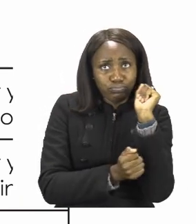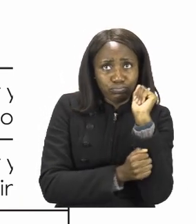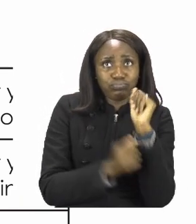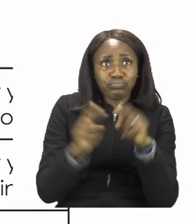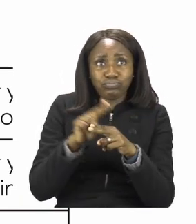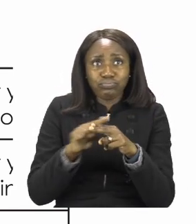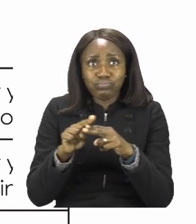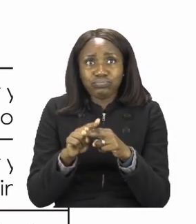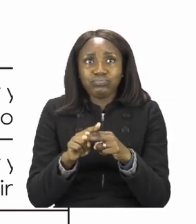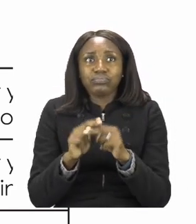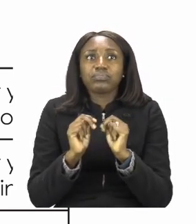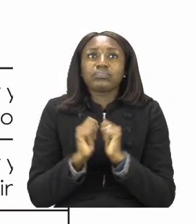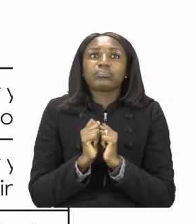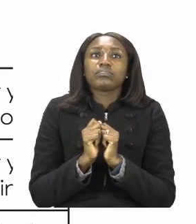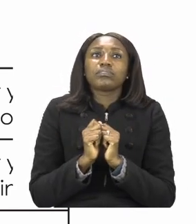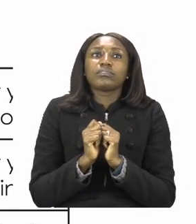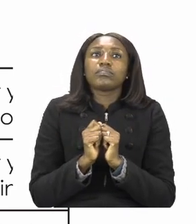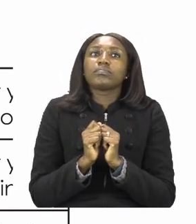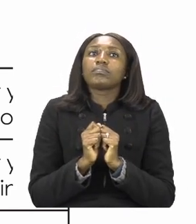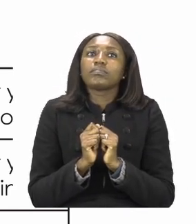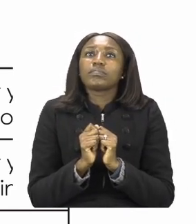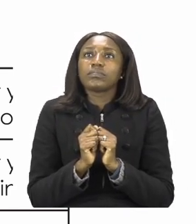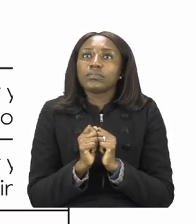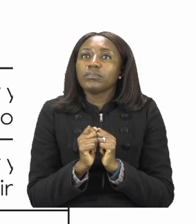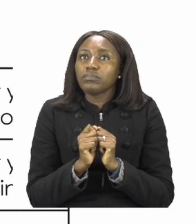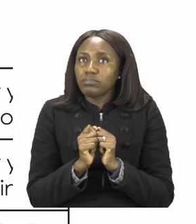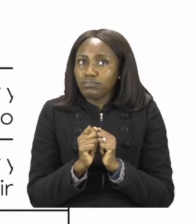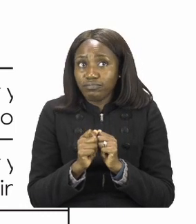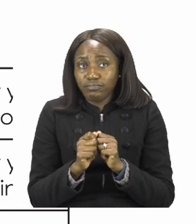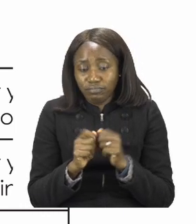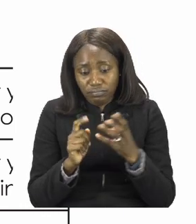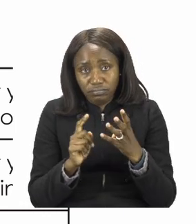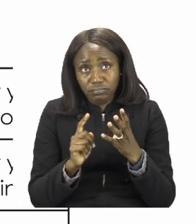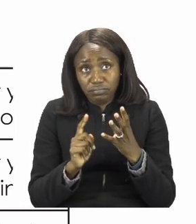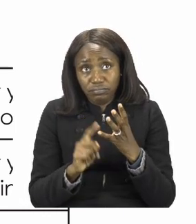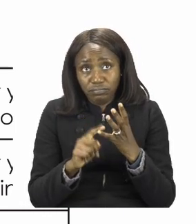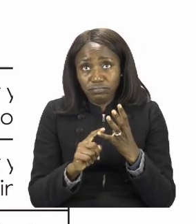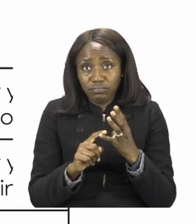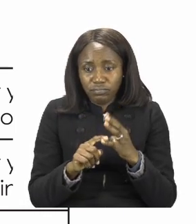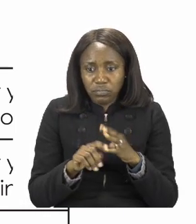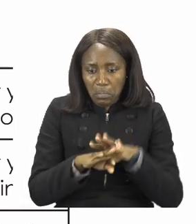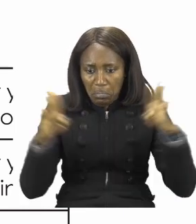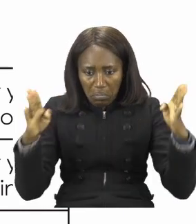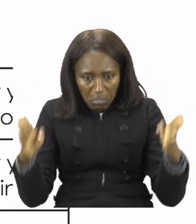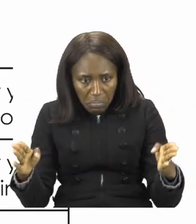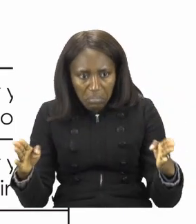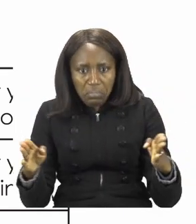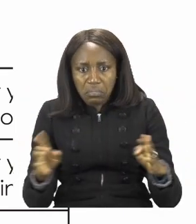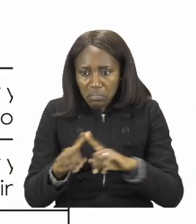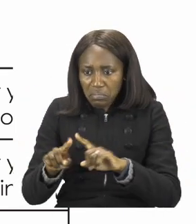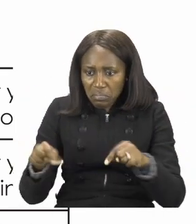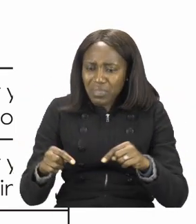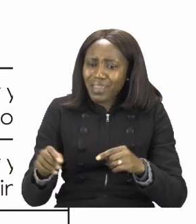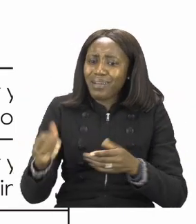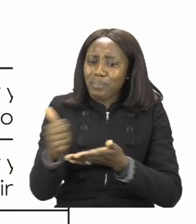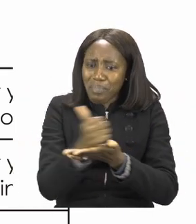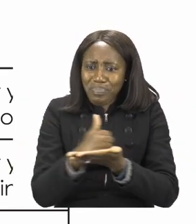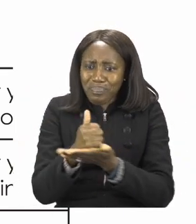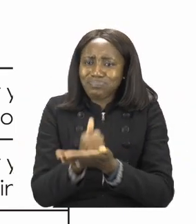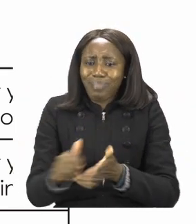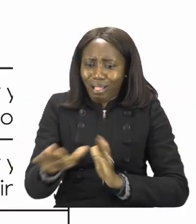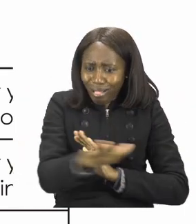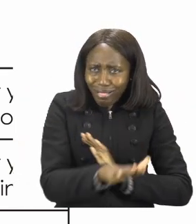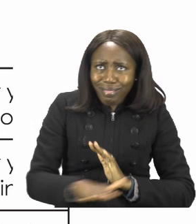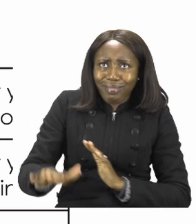Make sure the working surface is kept clean and tidy.